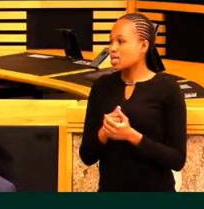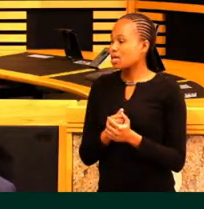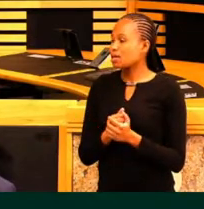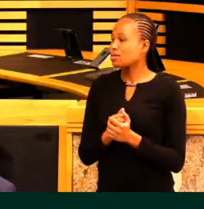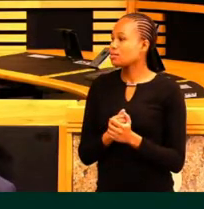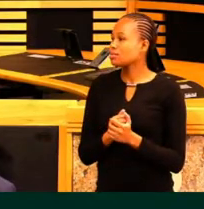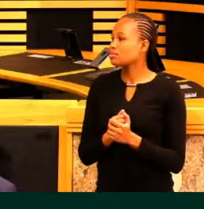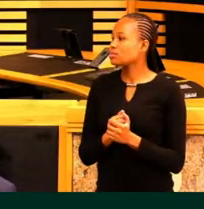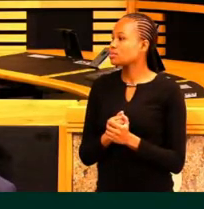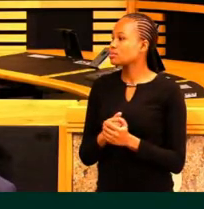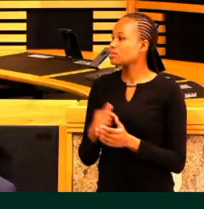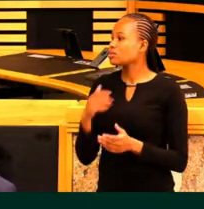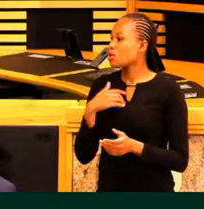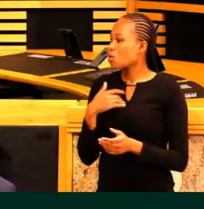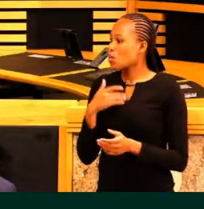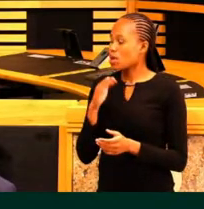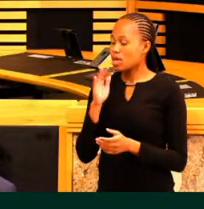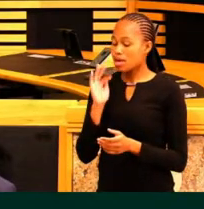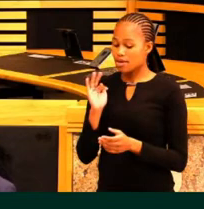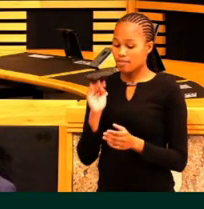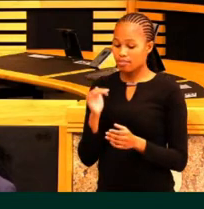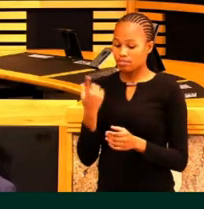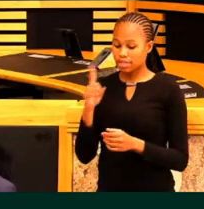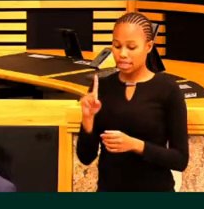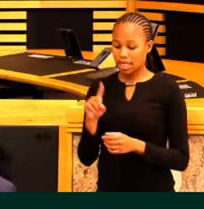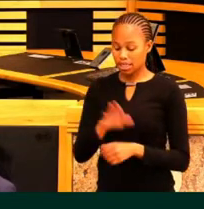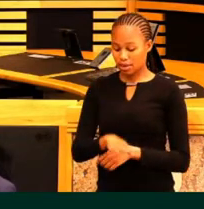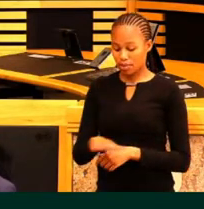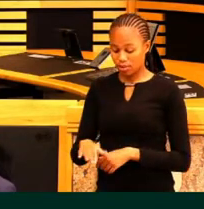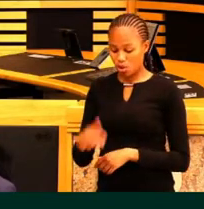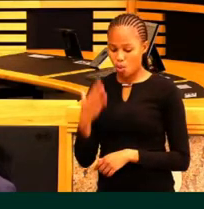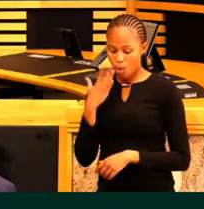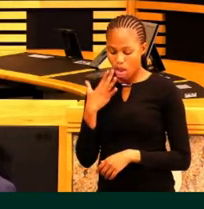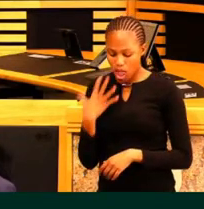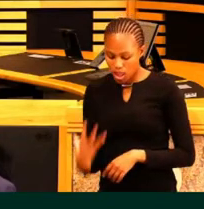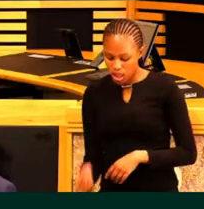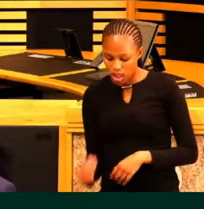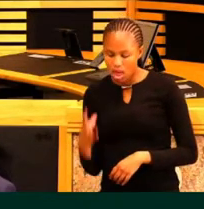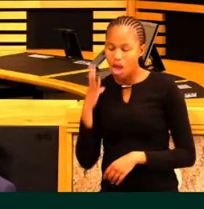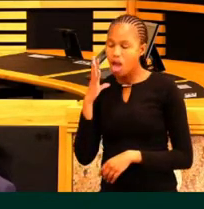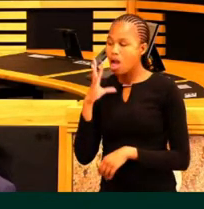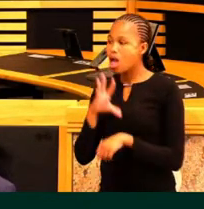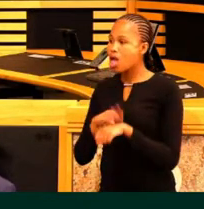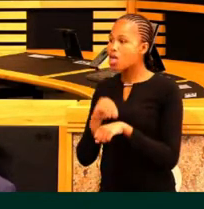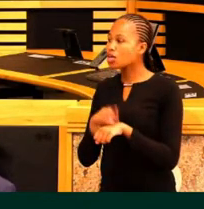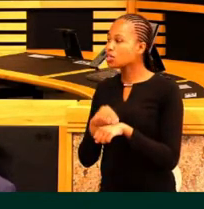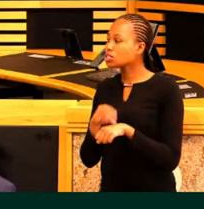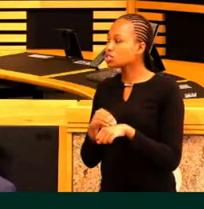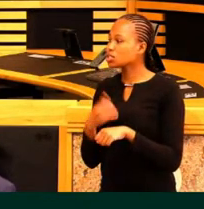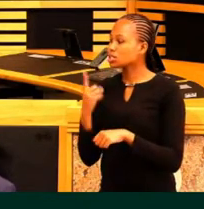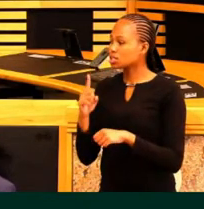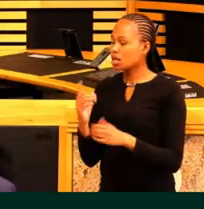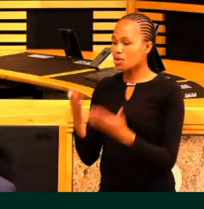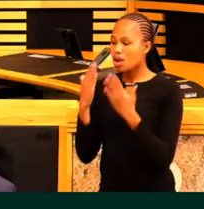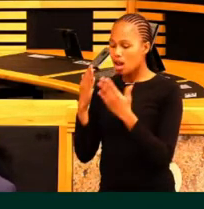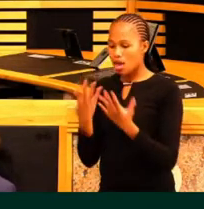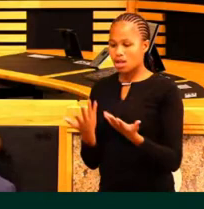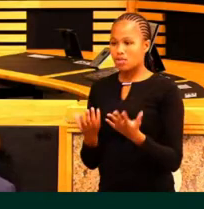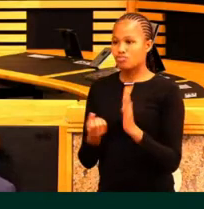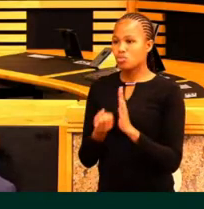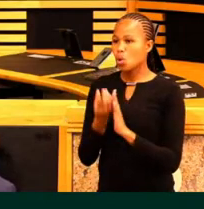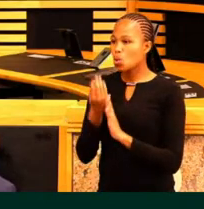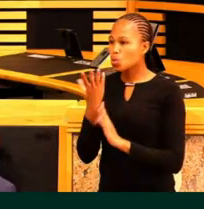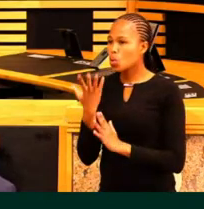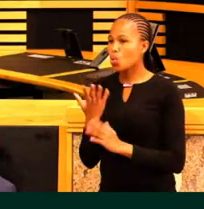we're supposed to start abandon at a very young age while they're still in school to learn or to grow